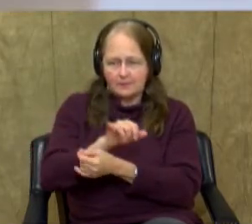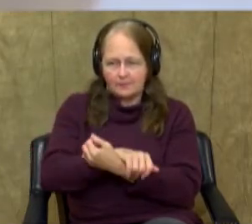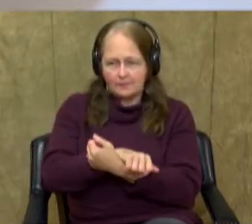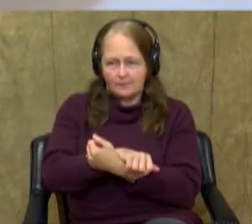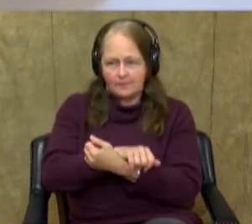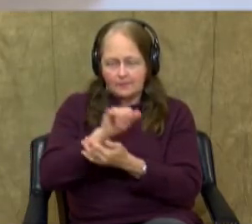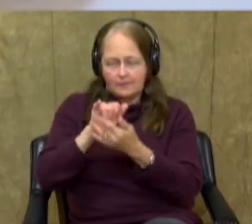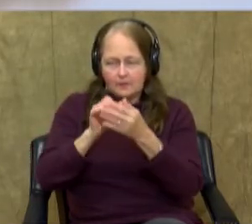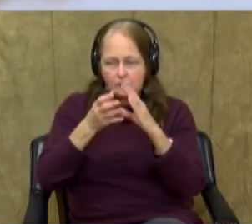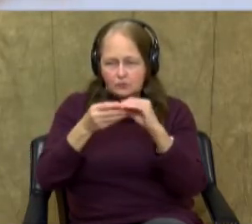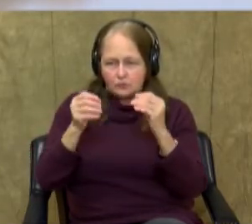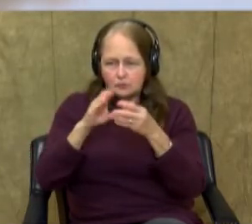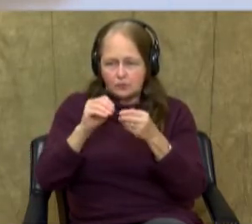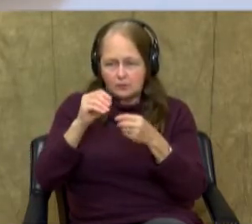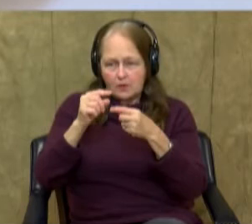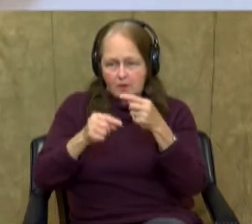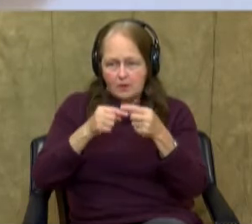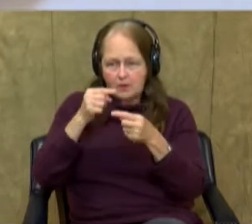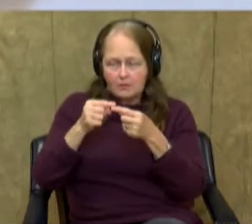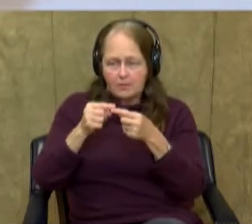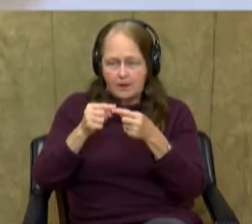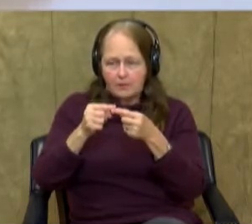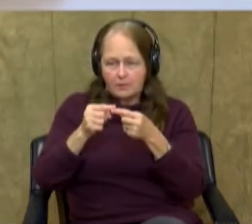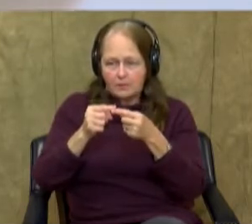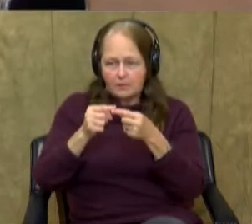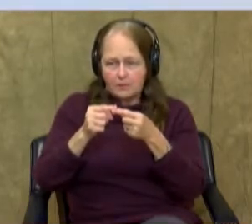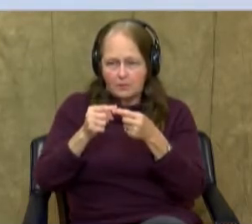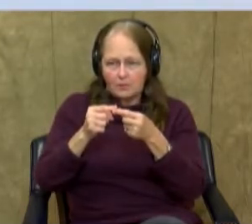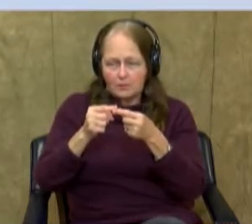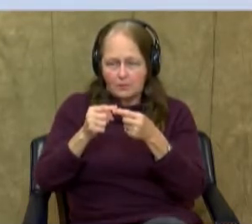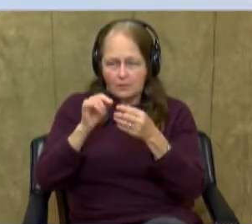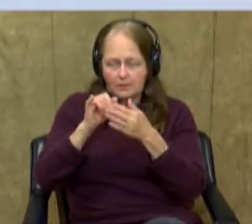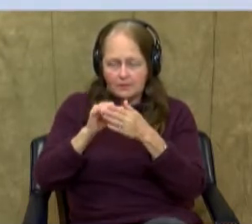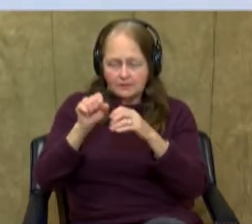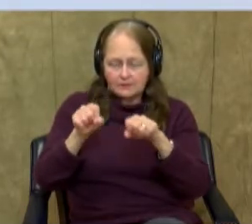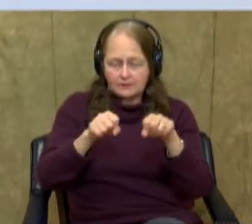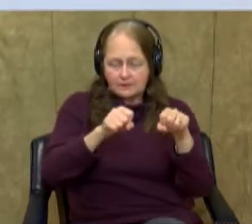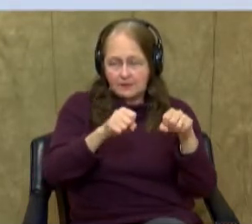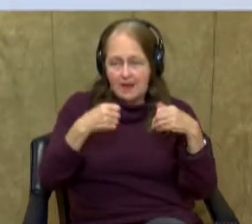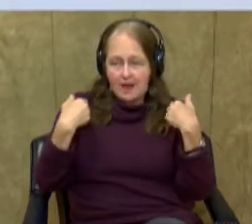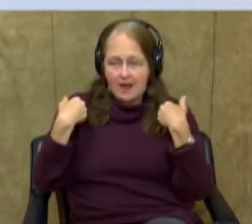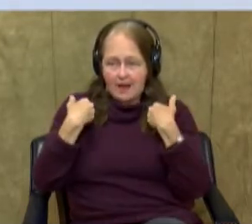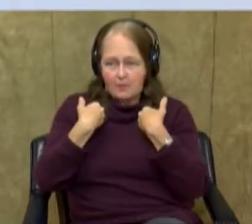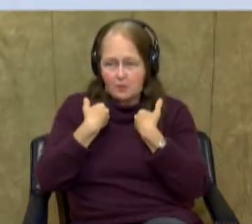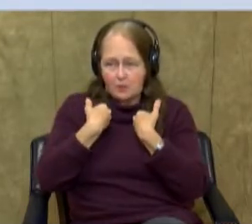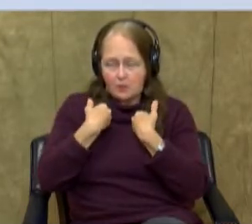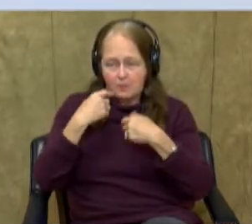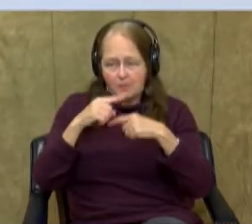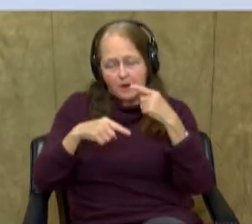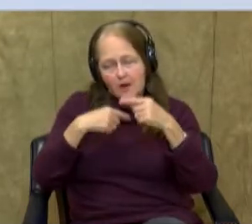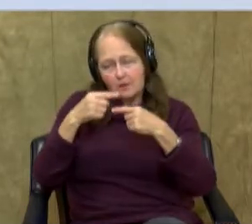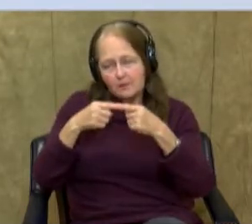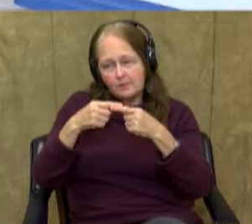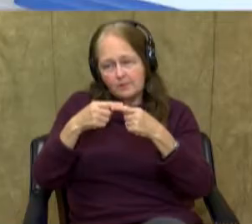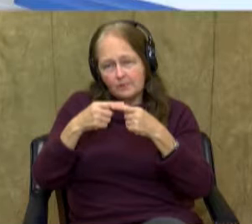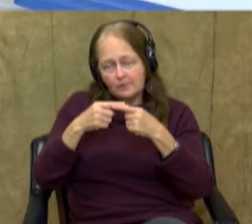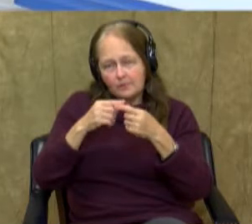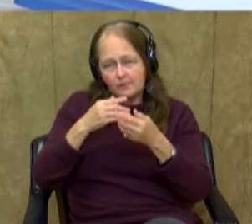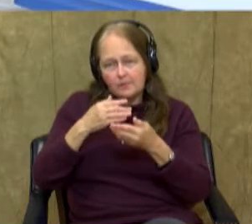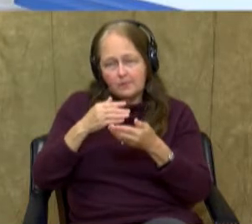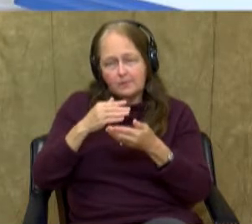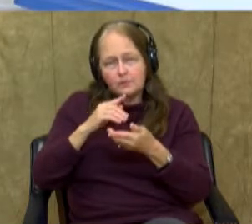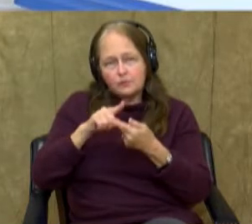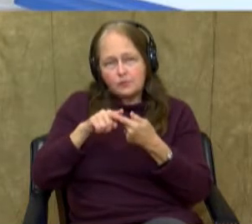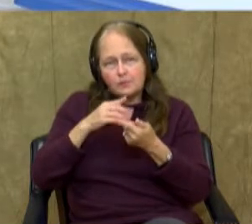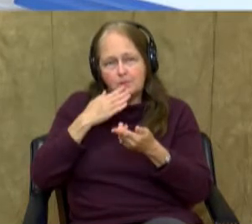girls, this story was not just about the sea animals, but it was also about being